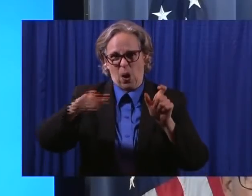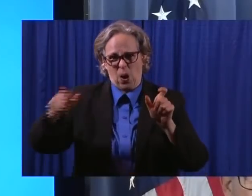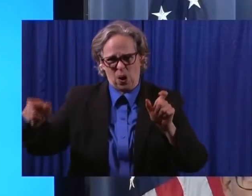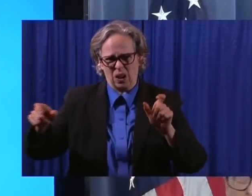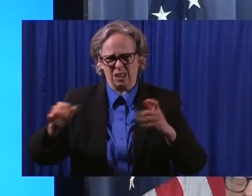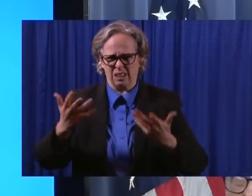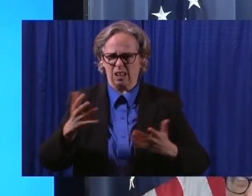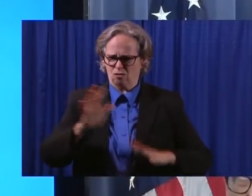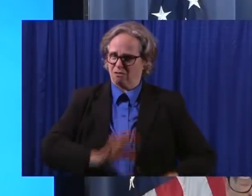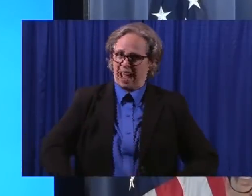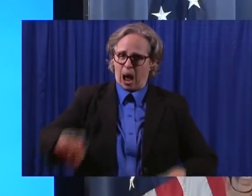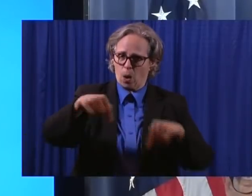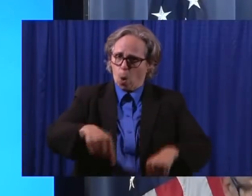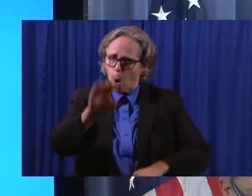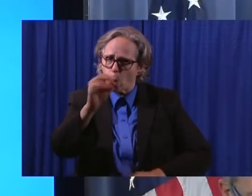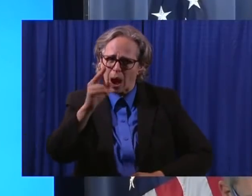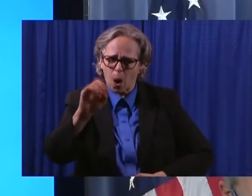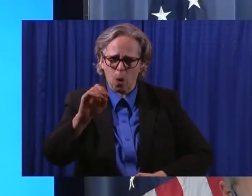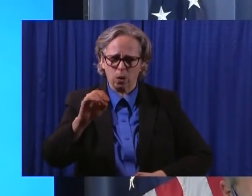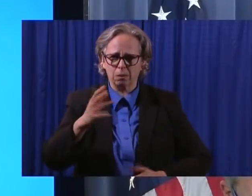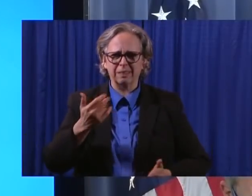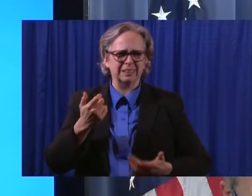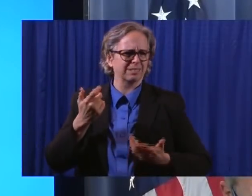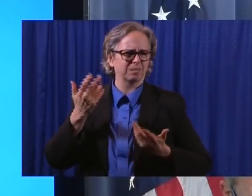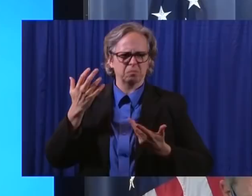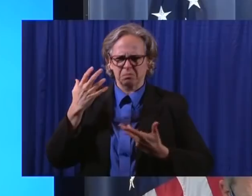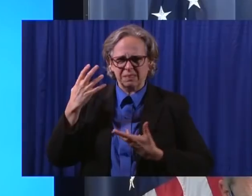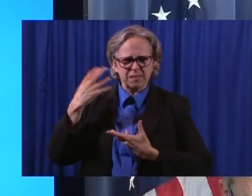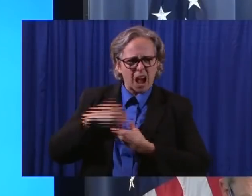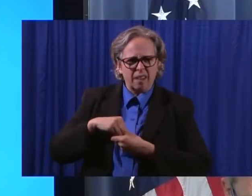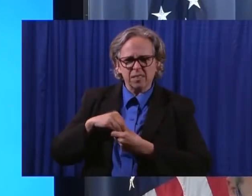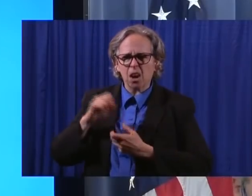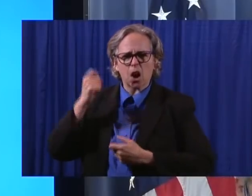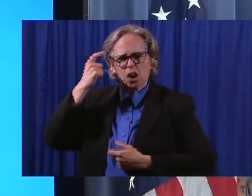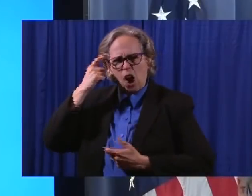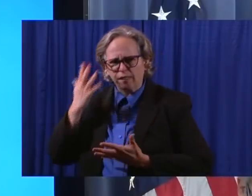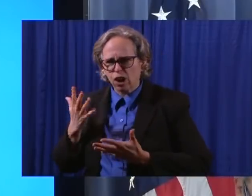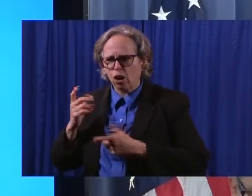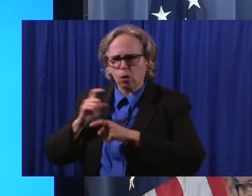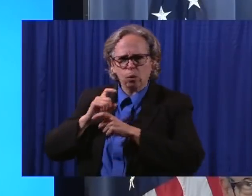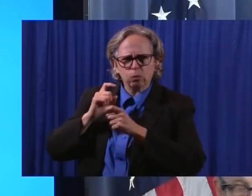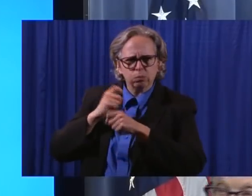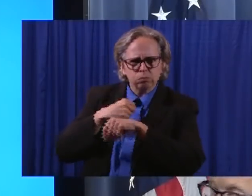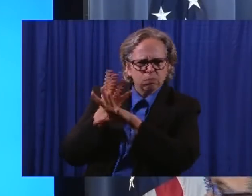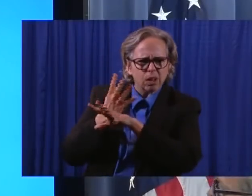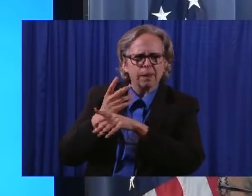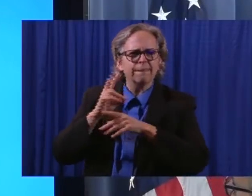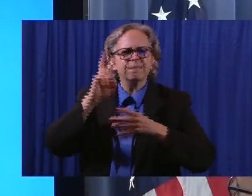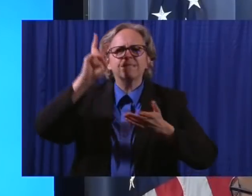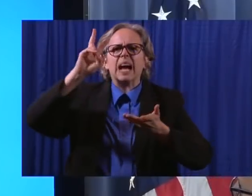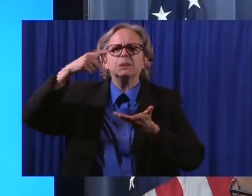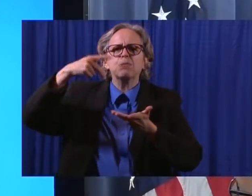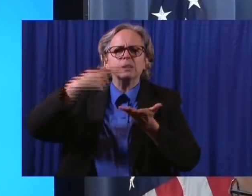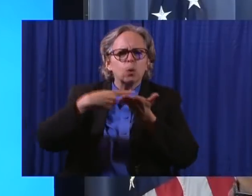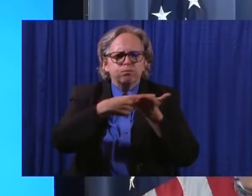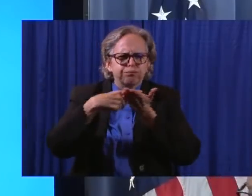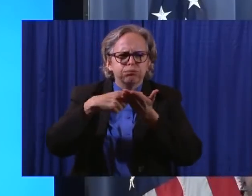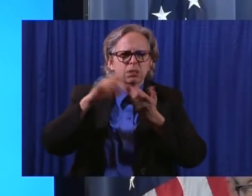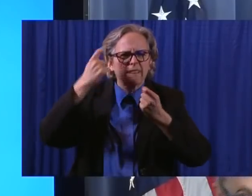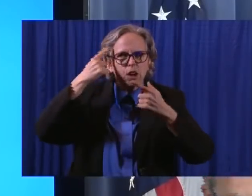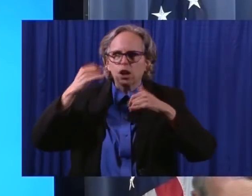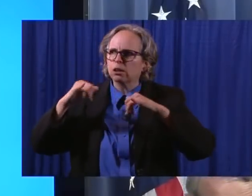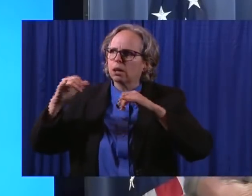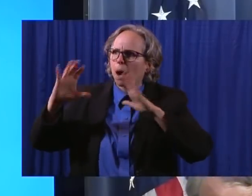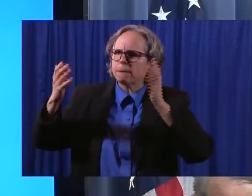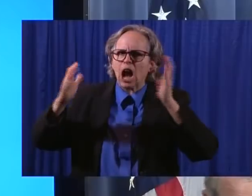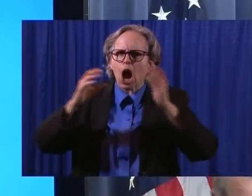talking to governors the other day on a call with the vice president, a number of them said they were seeing the same thing in